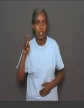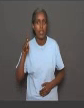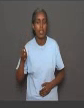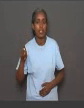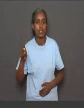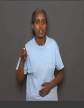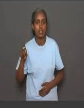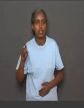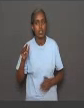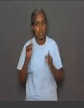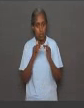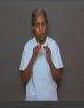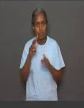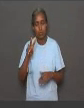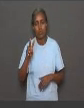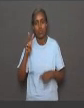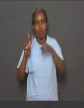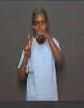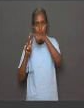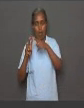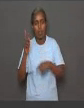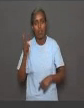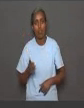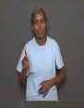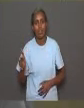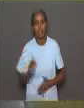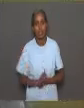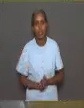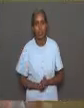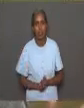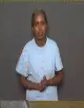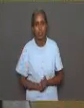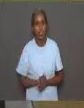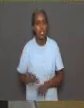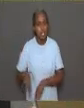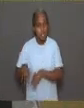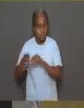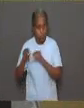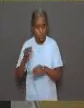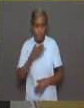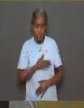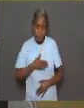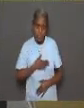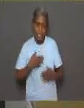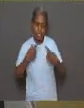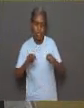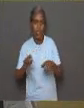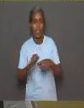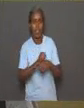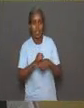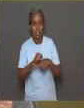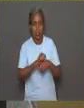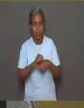kx is 2 pi over k. Students, please try an